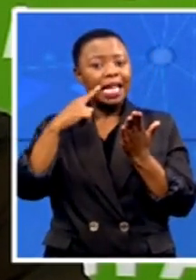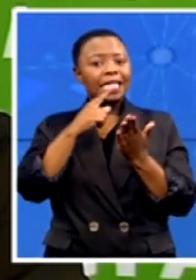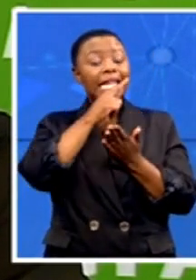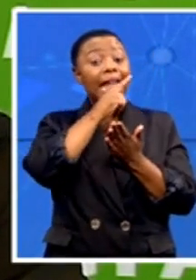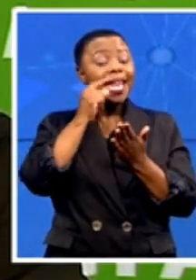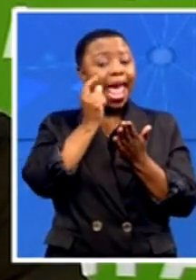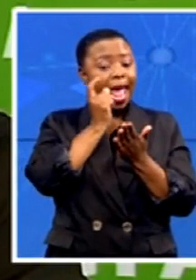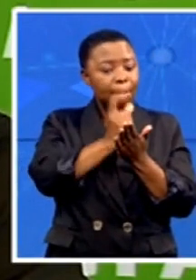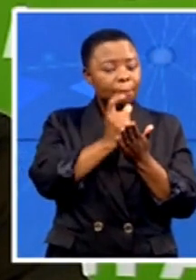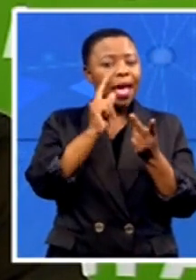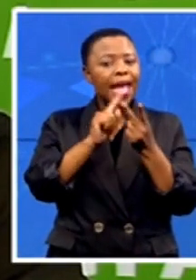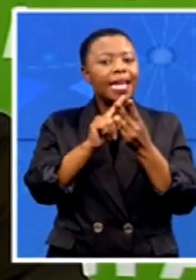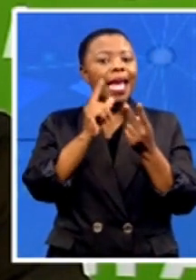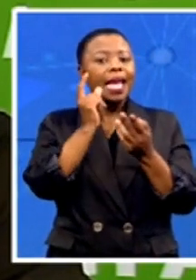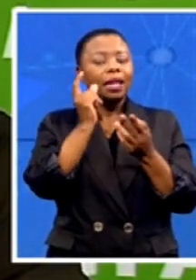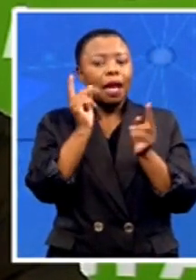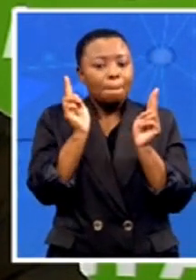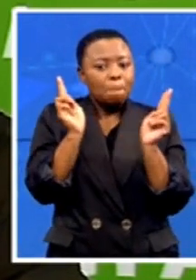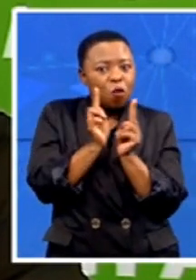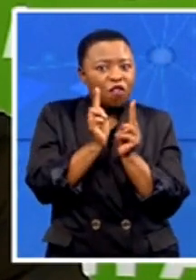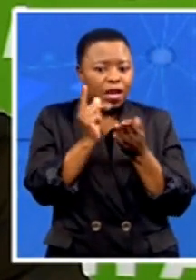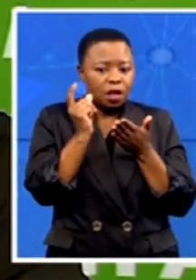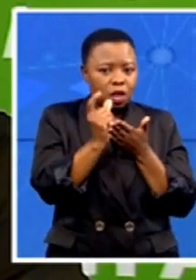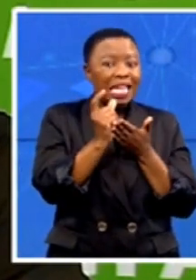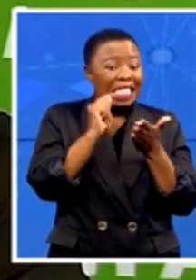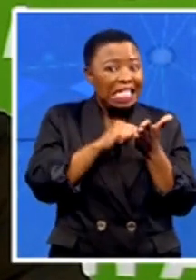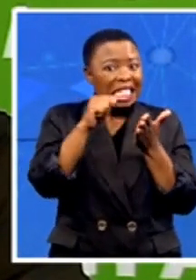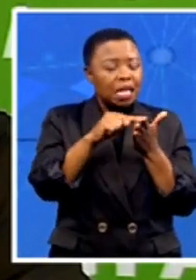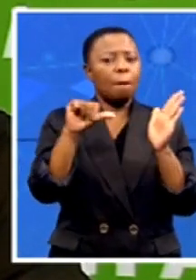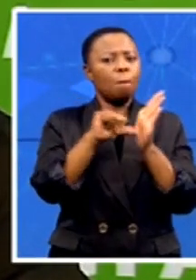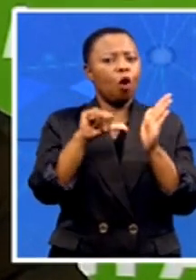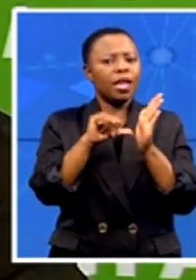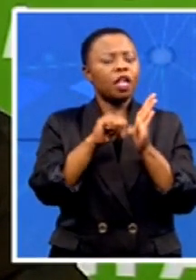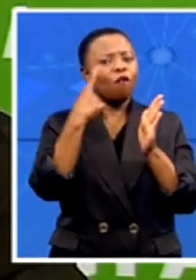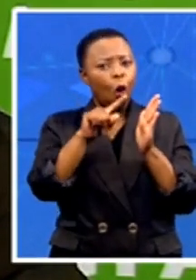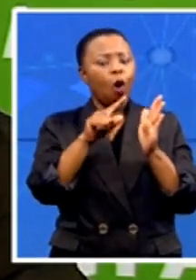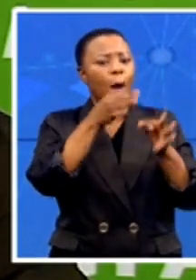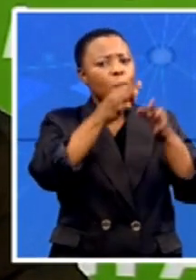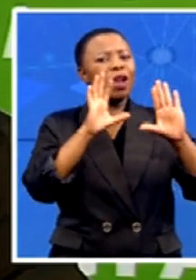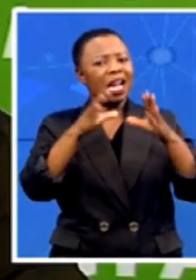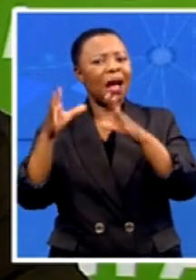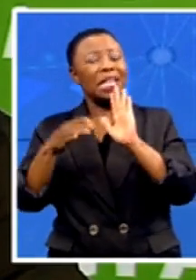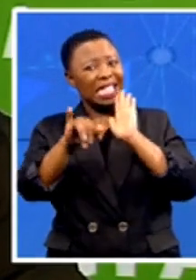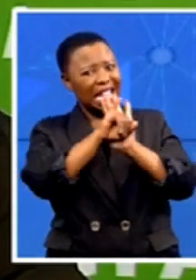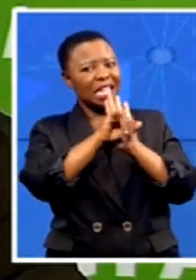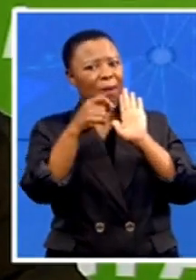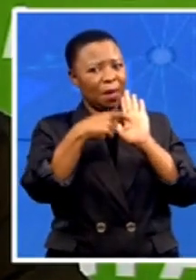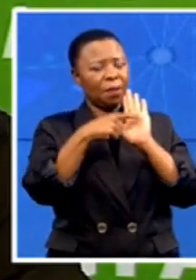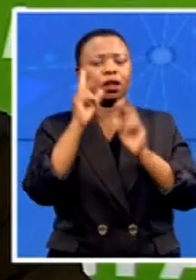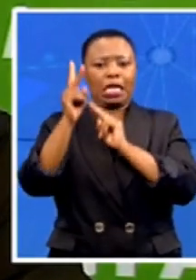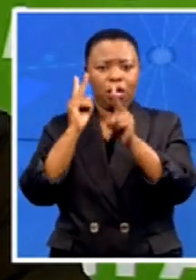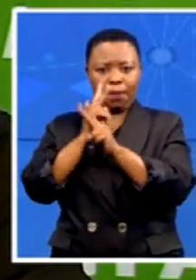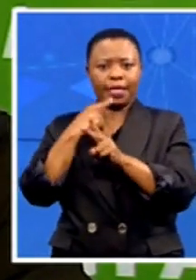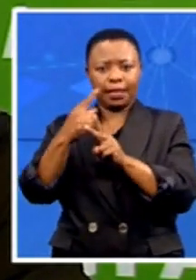are the most important identifiers for political parties. Let me repeat that. The IEC's